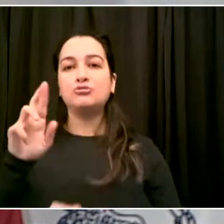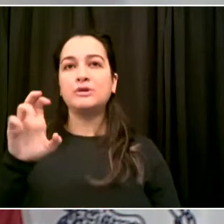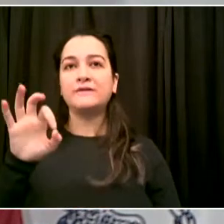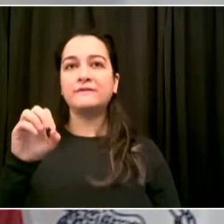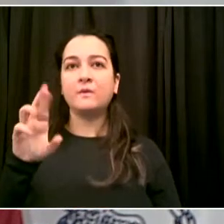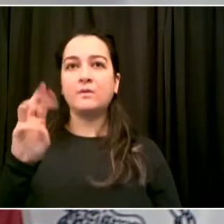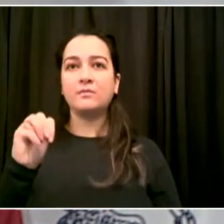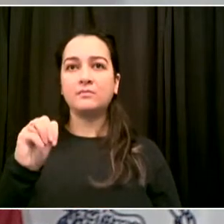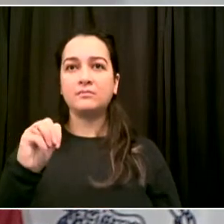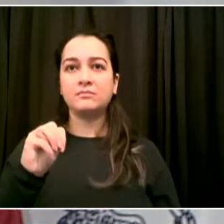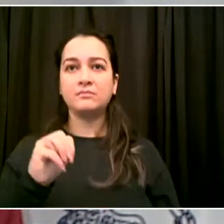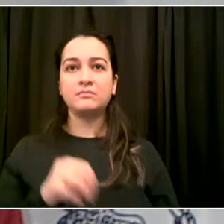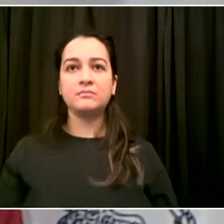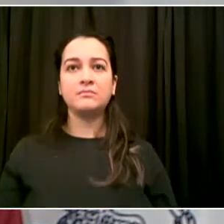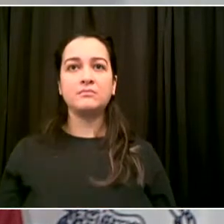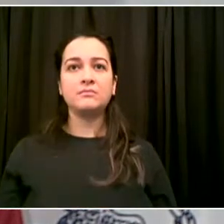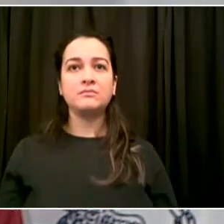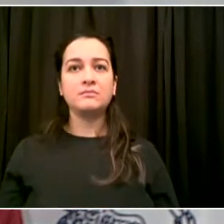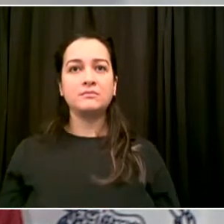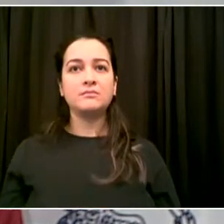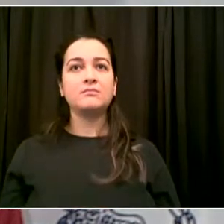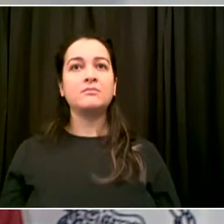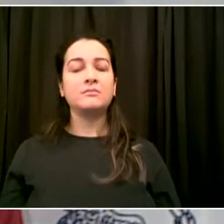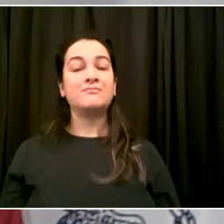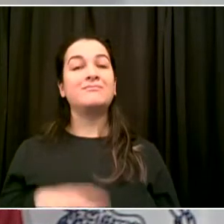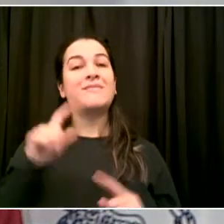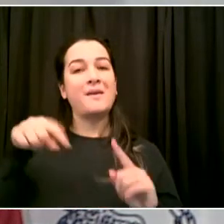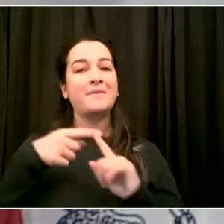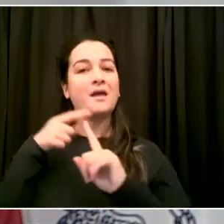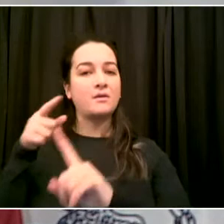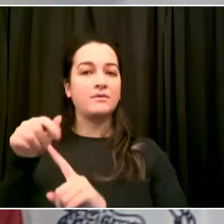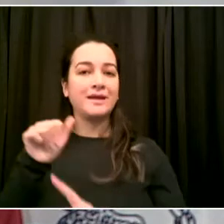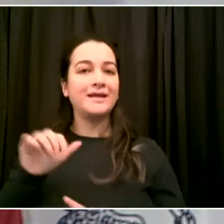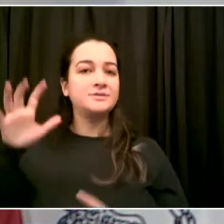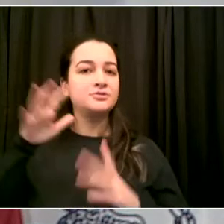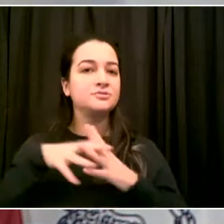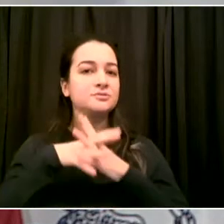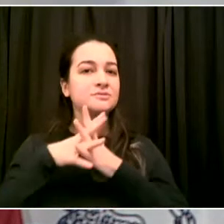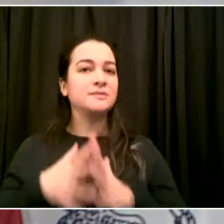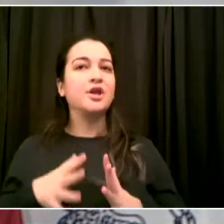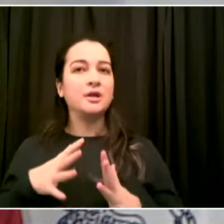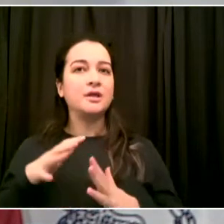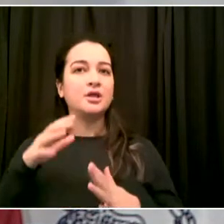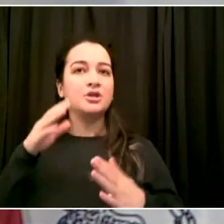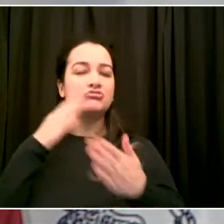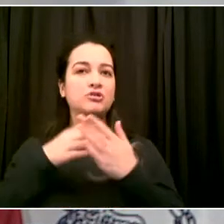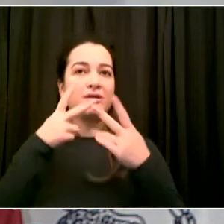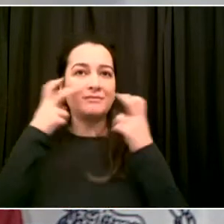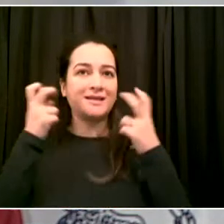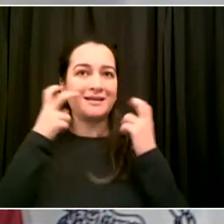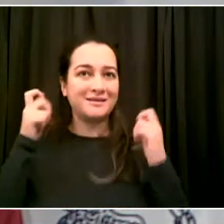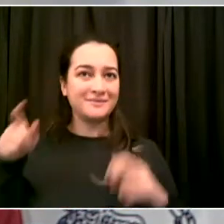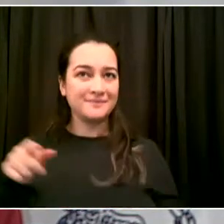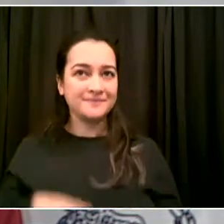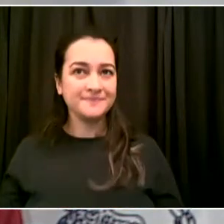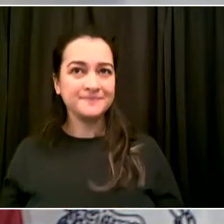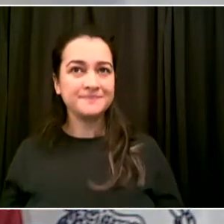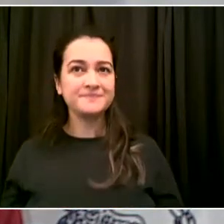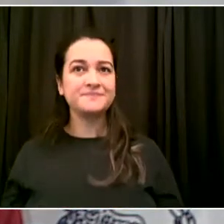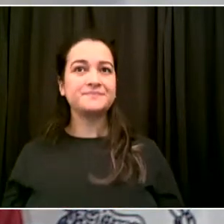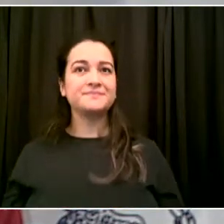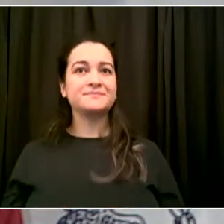jail time? And what kinds of things send a message to people that these hate crimes are just not acceptable?